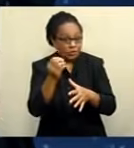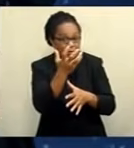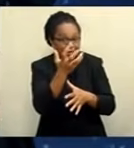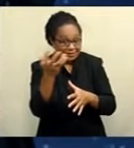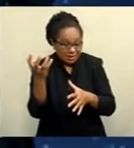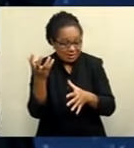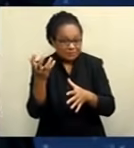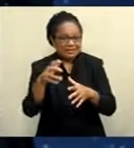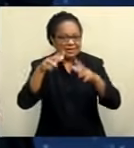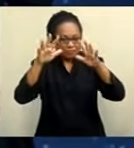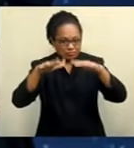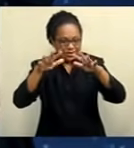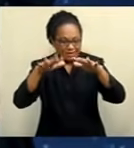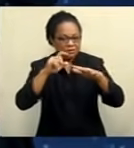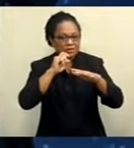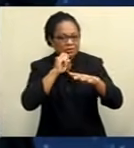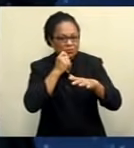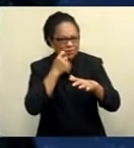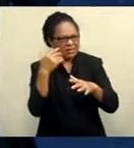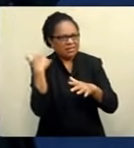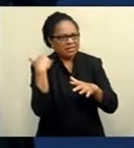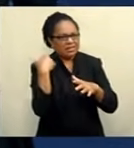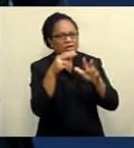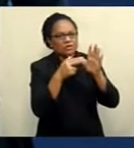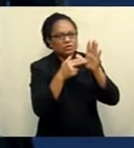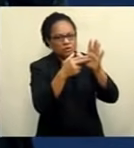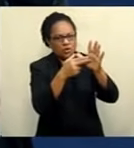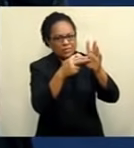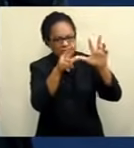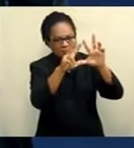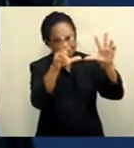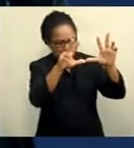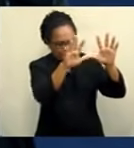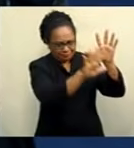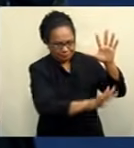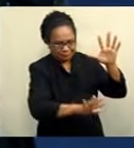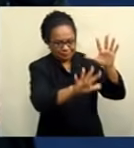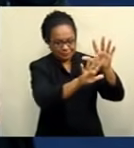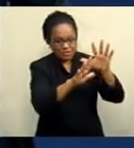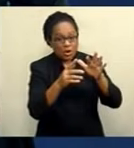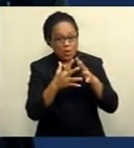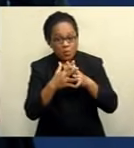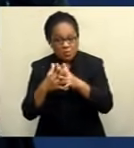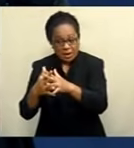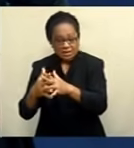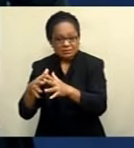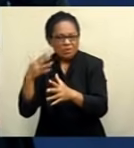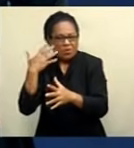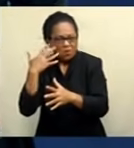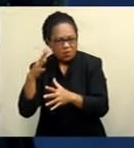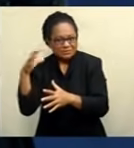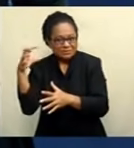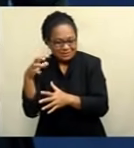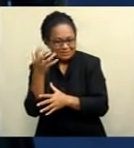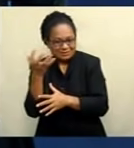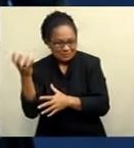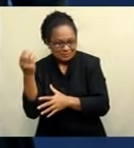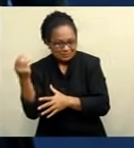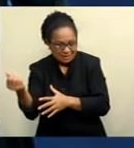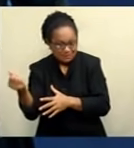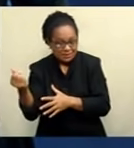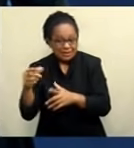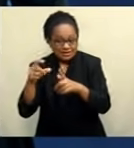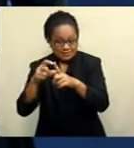the eastern and northern parts of the country. Now to the west, it was humid with sunshine and some clouds. Eastwards